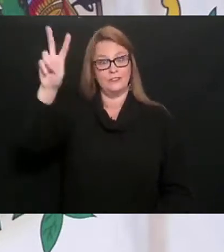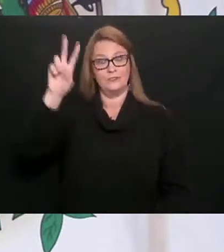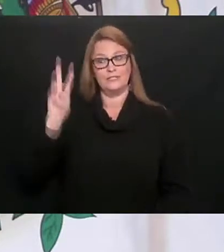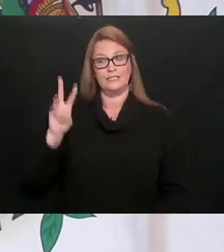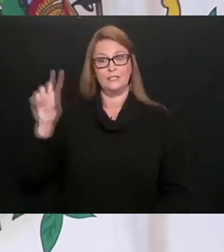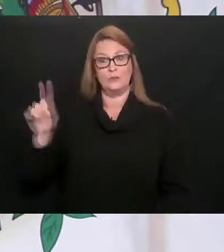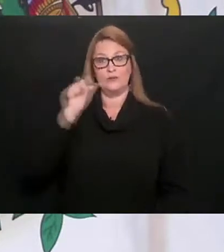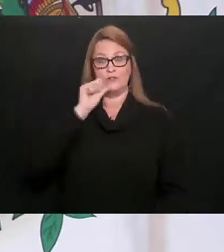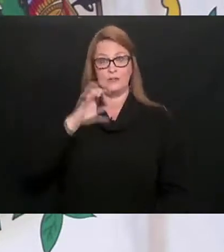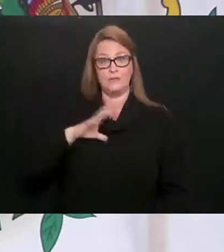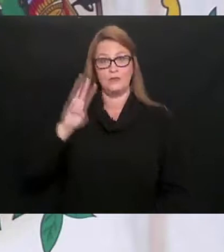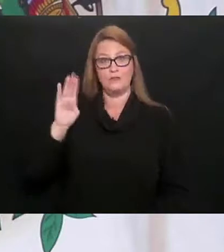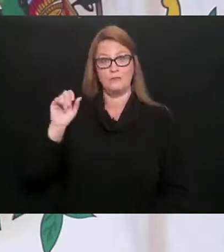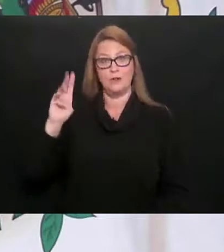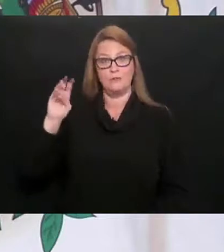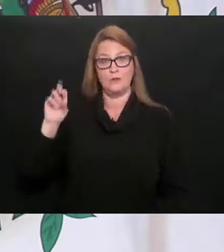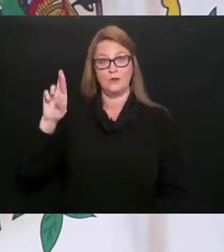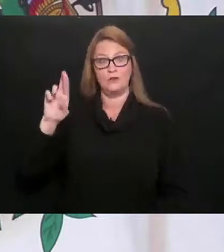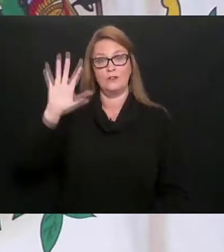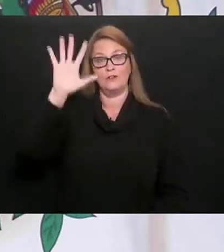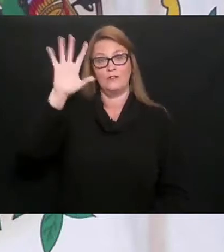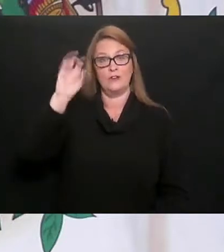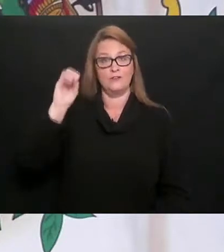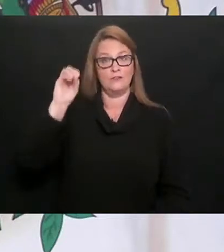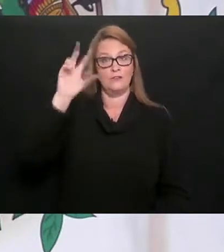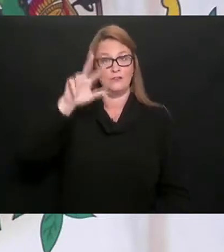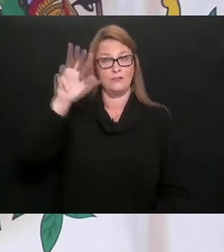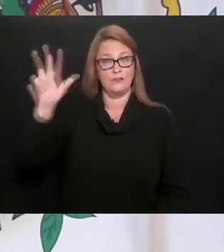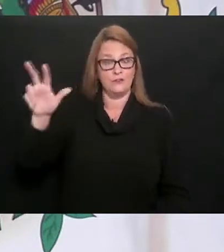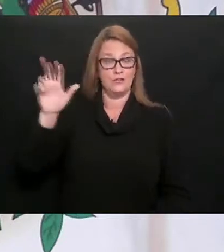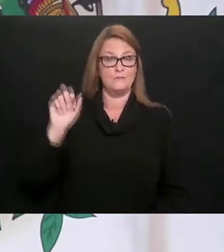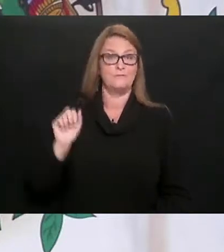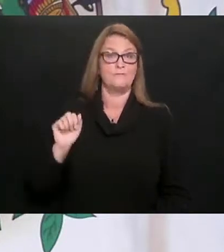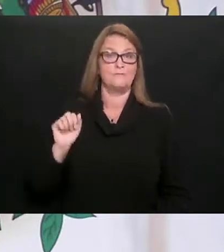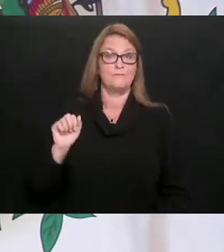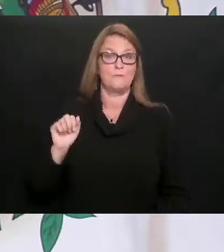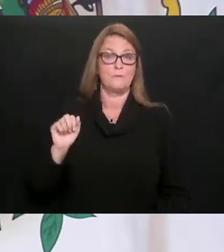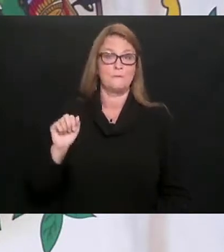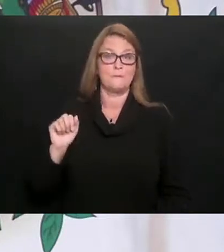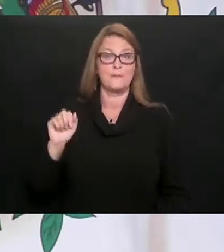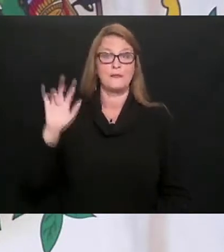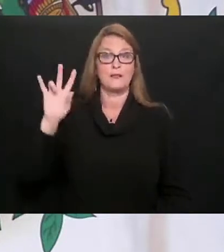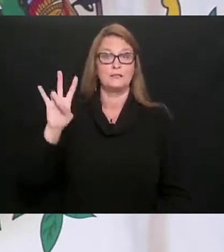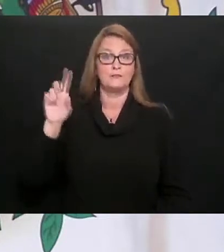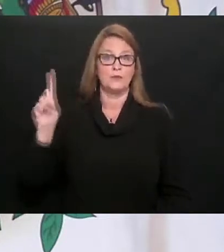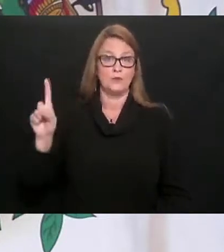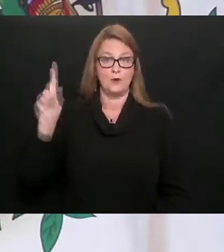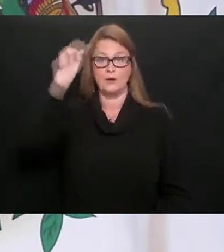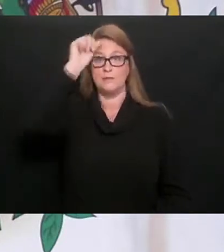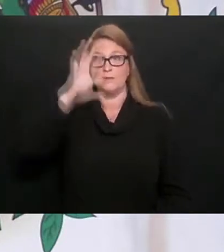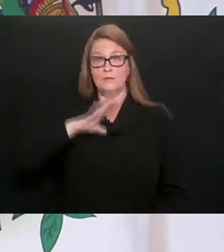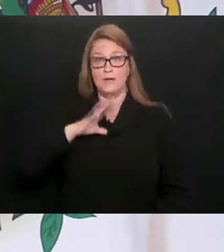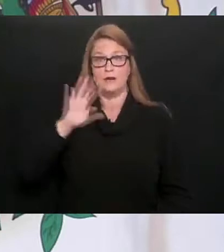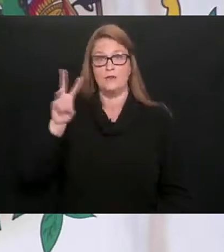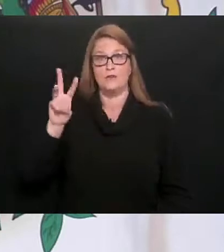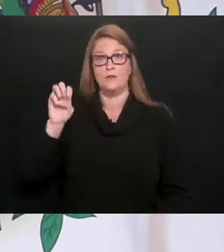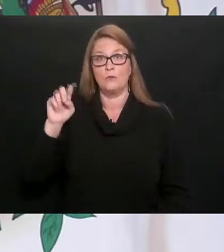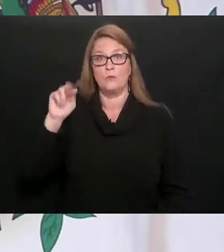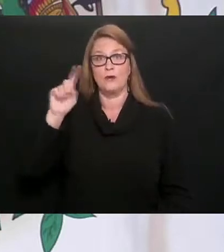from Barber County. The 5,033rd death is a 71-year-old male from Wetzel